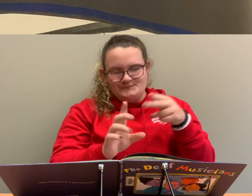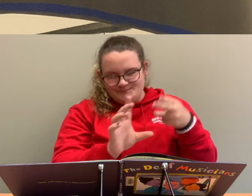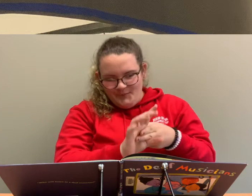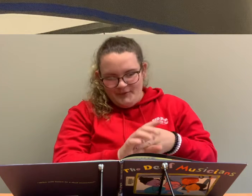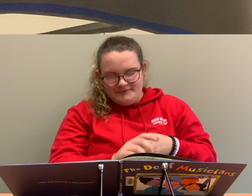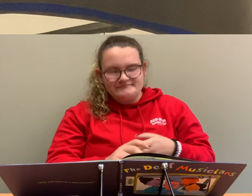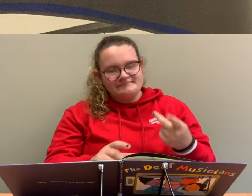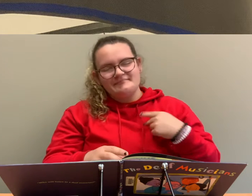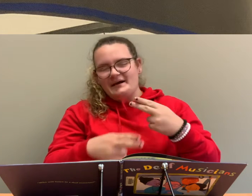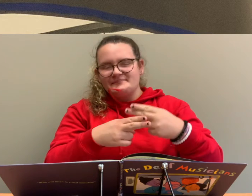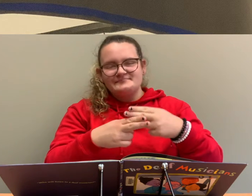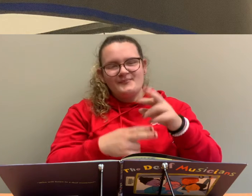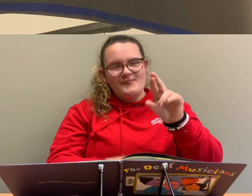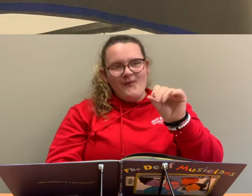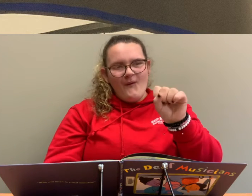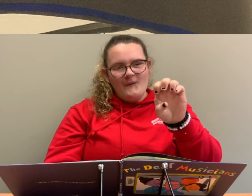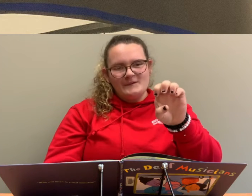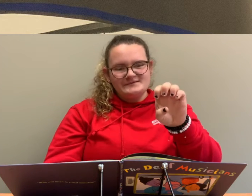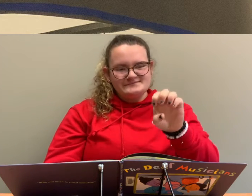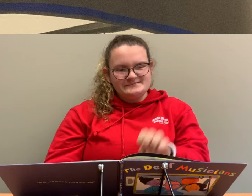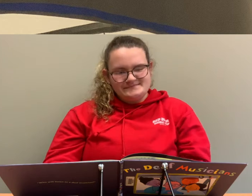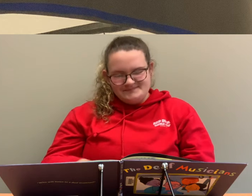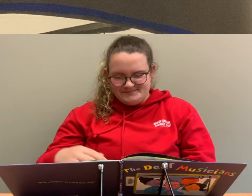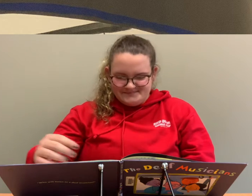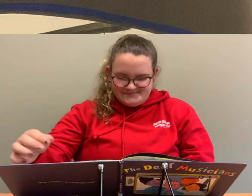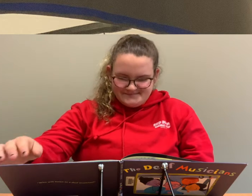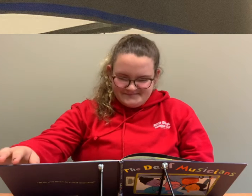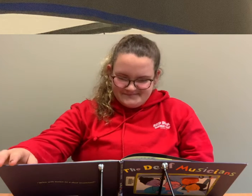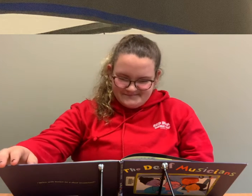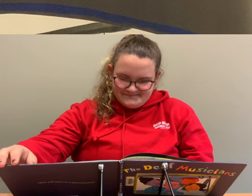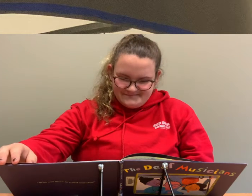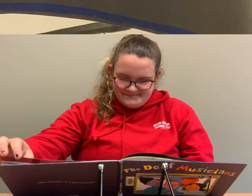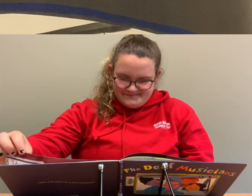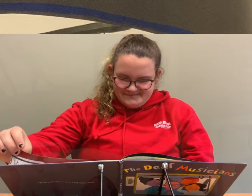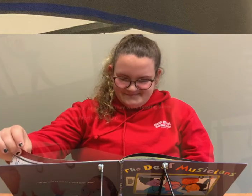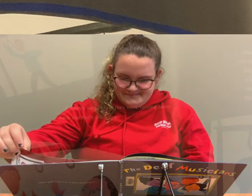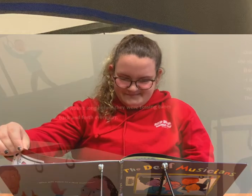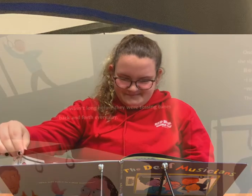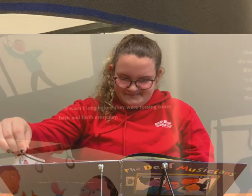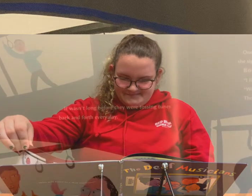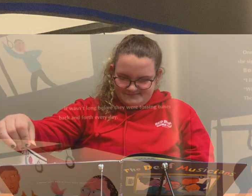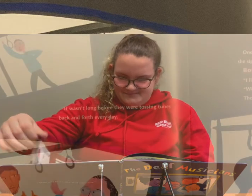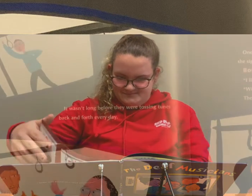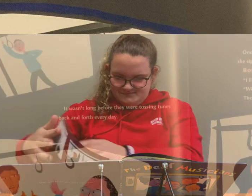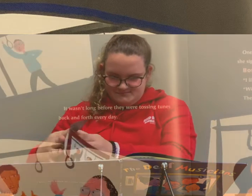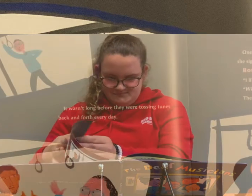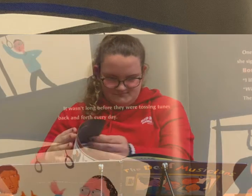would love to. I would love to join your band. My name is Rose."